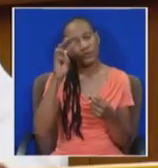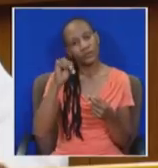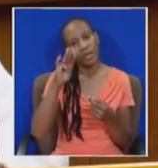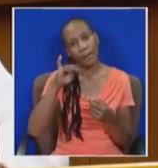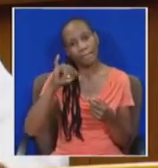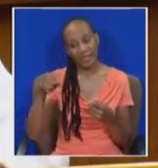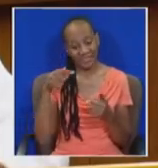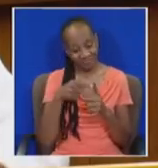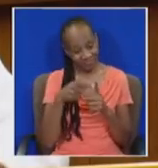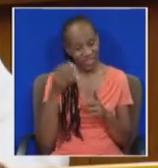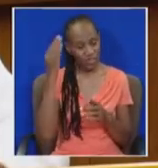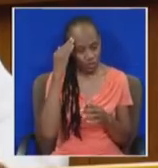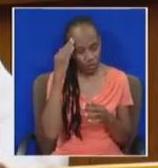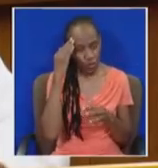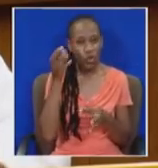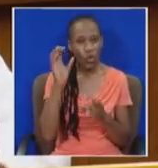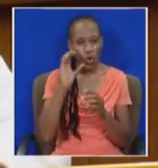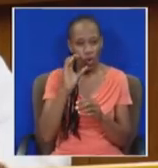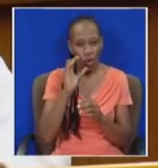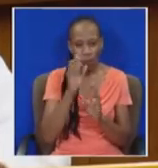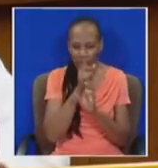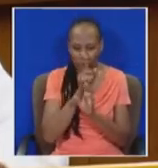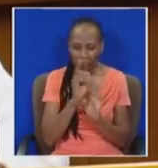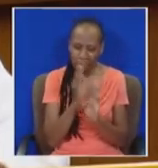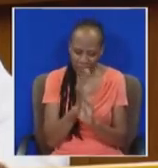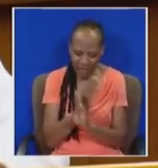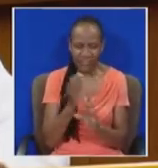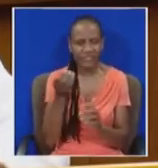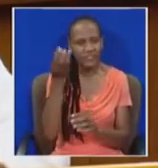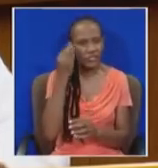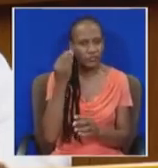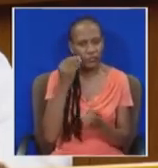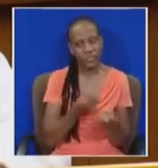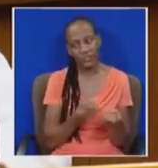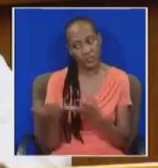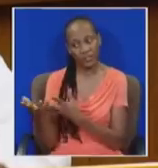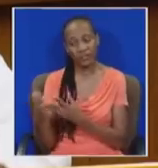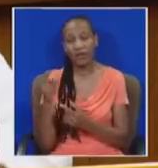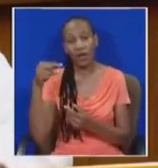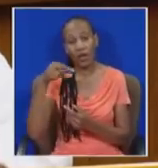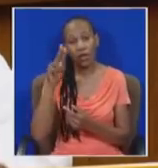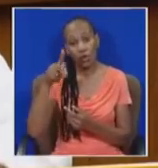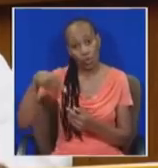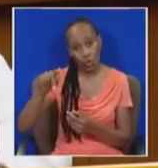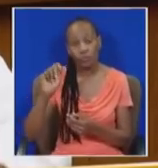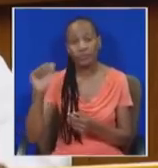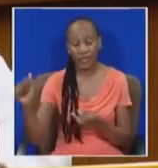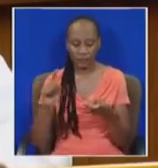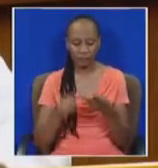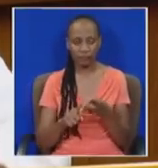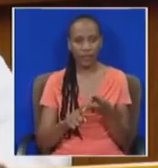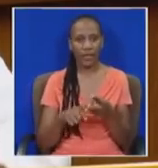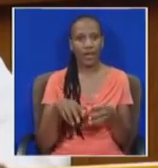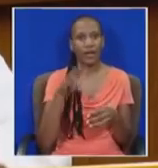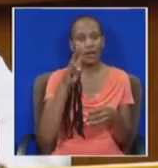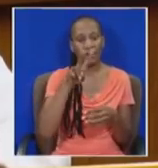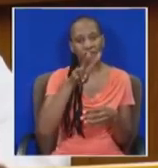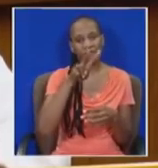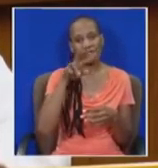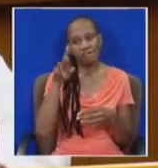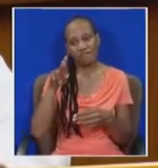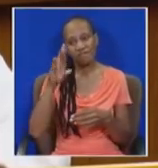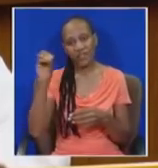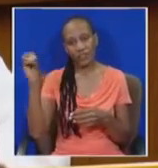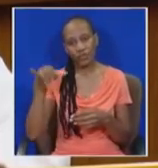deliberately shared confidential cabinet information with the Guptas. Honourable Des van Rooyen, who almost turned over the